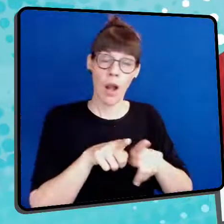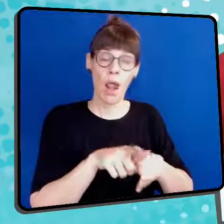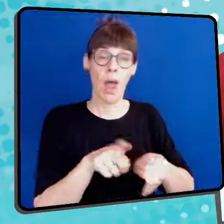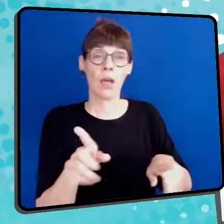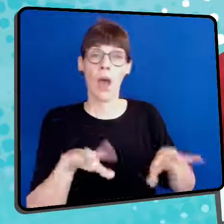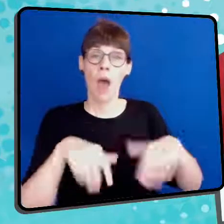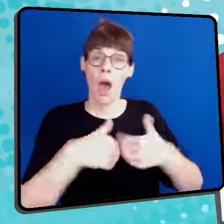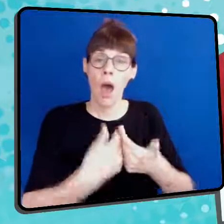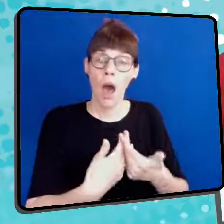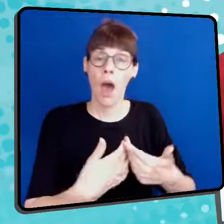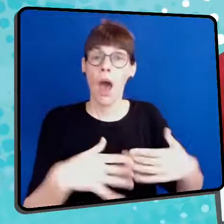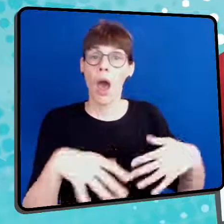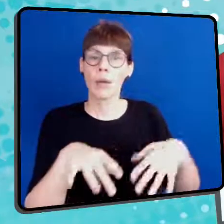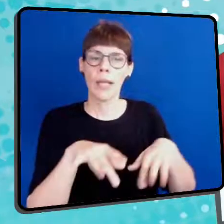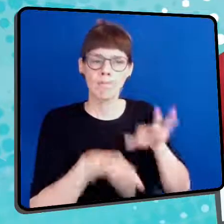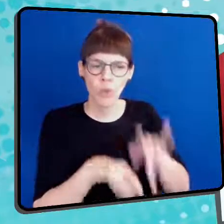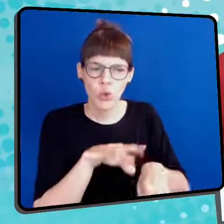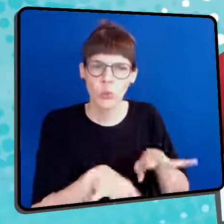and stuff like that?